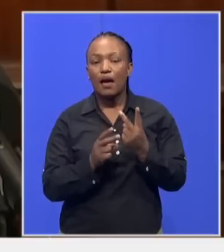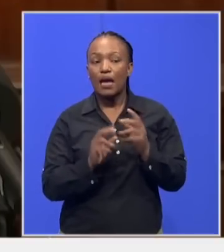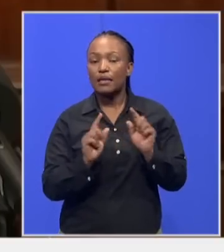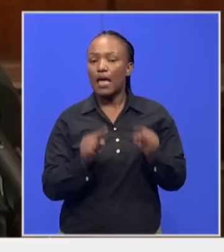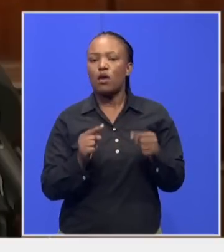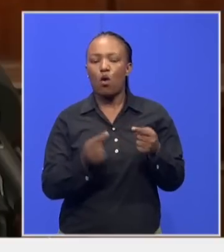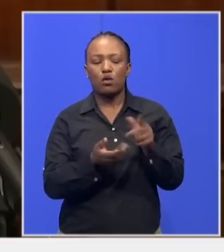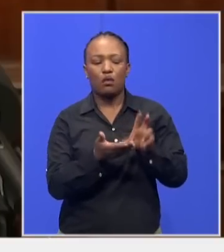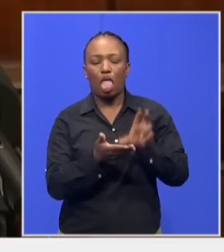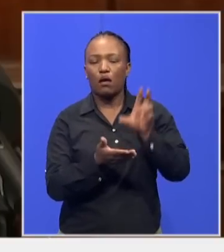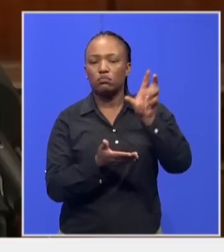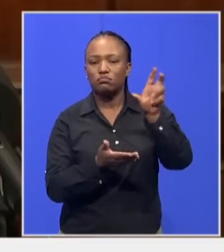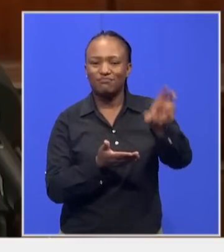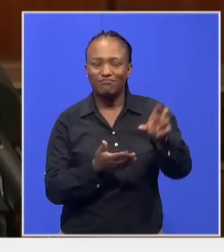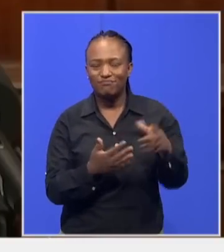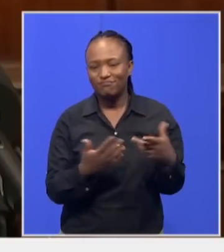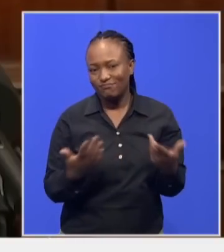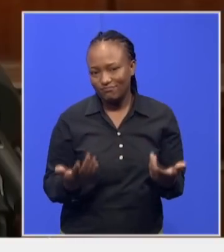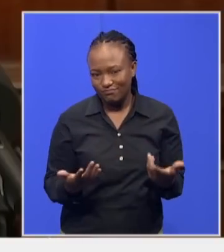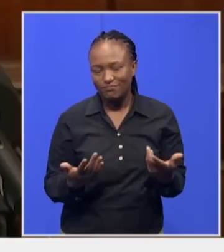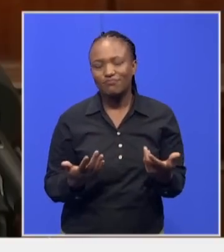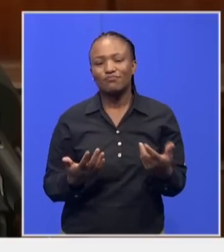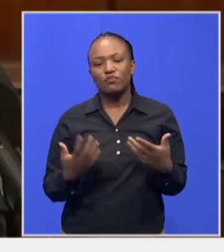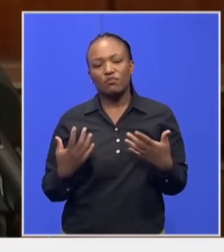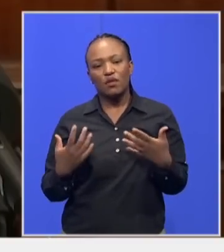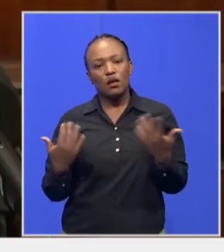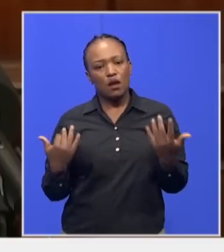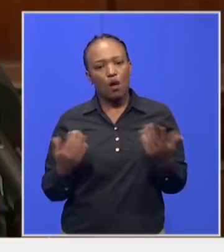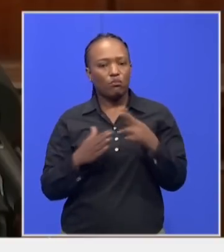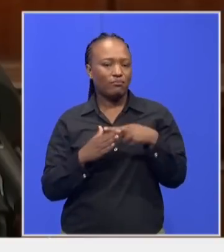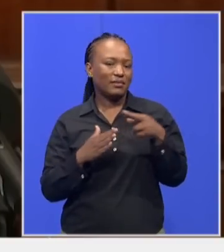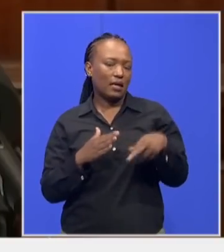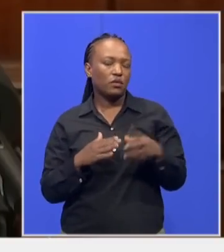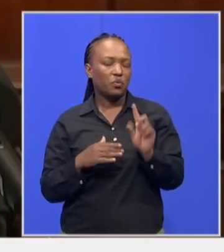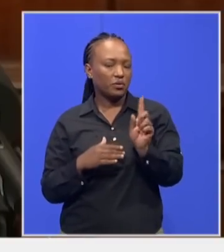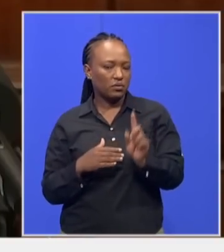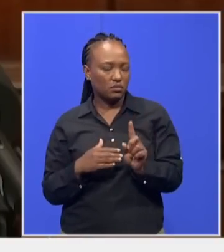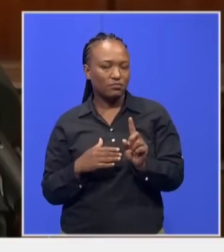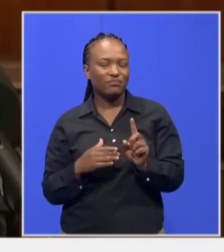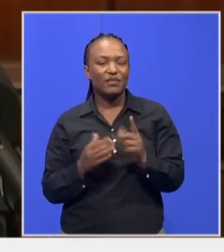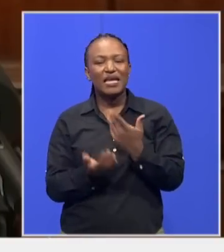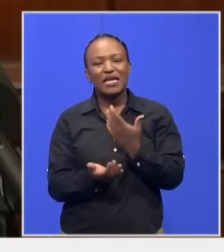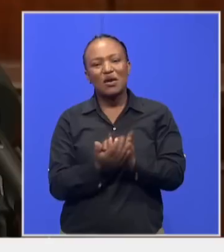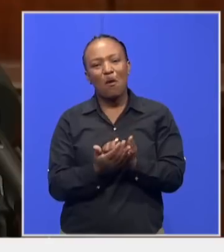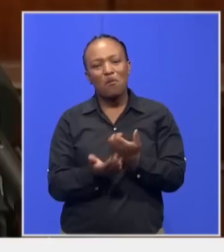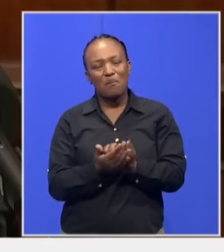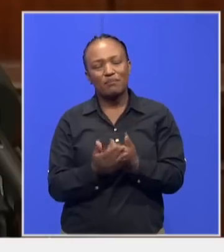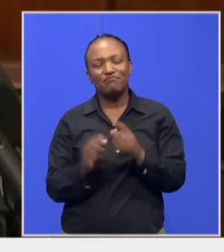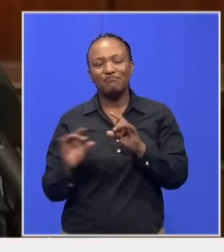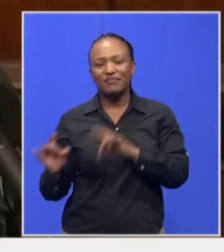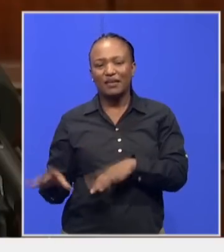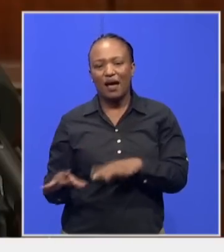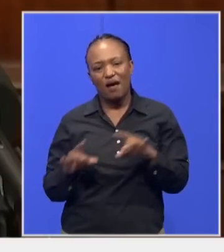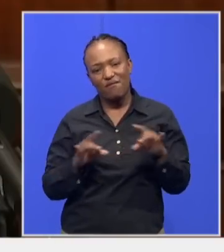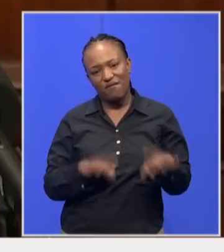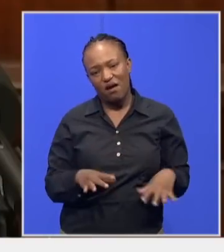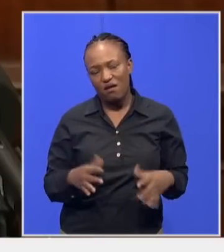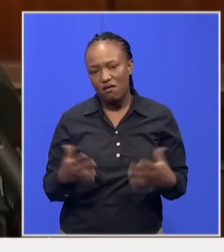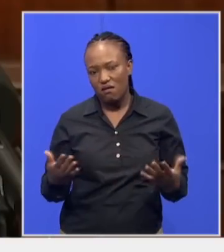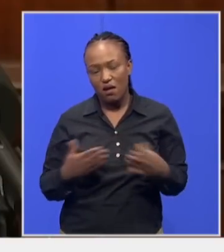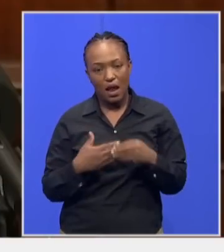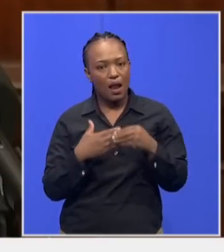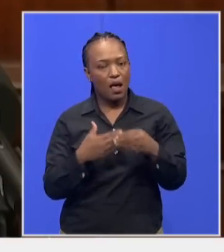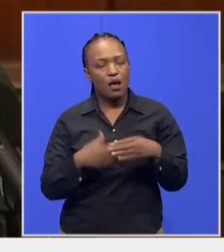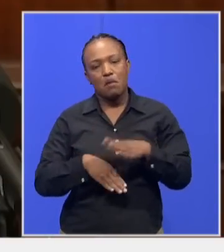these coal-plus mines. And then the net result is that the economy suffers because we are not able to lift further the